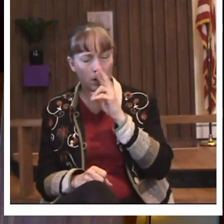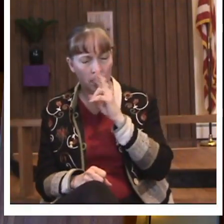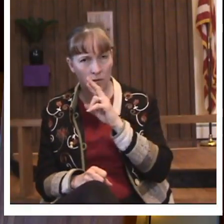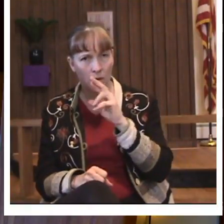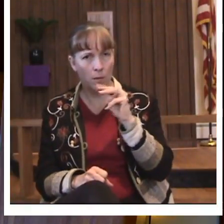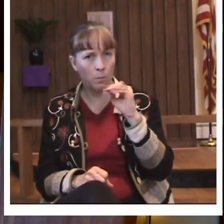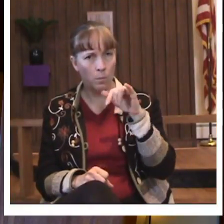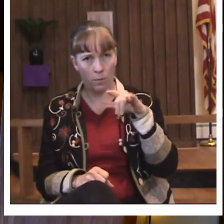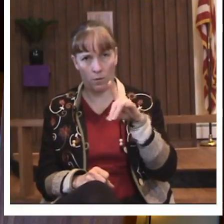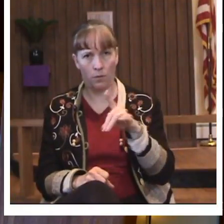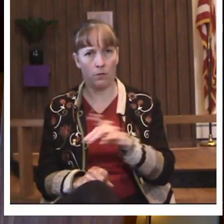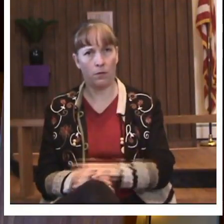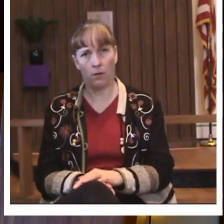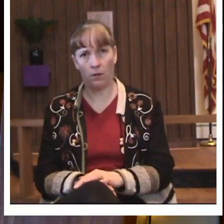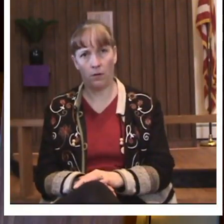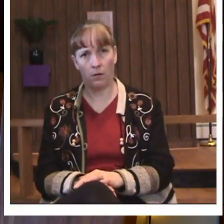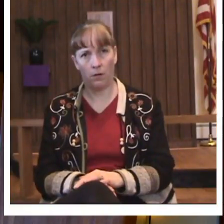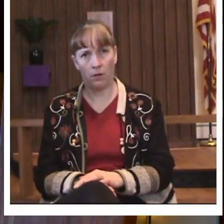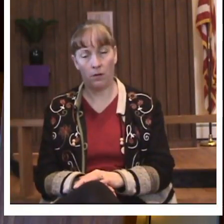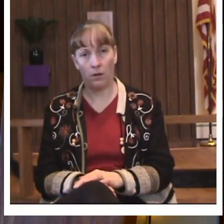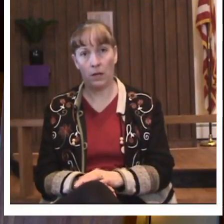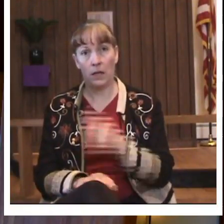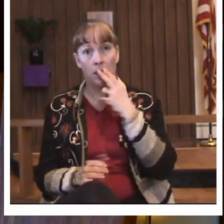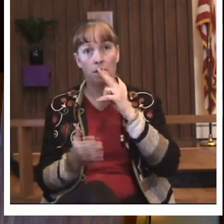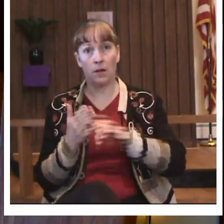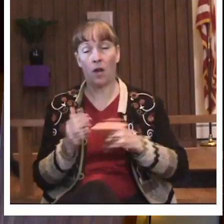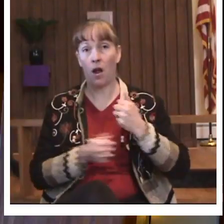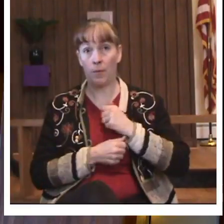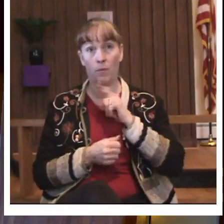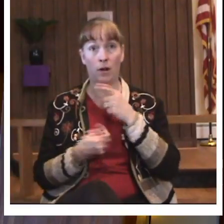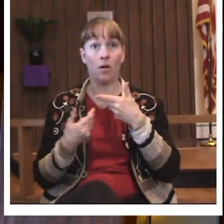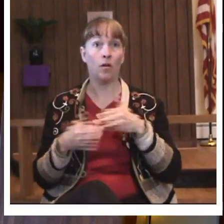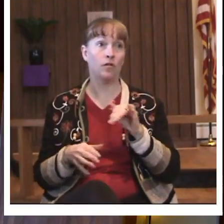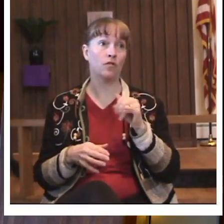The Secretary of the Army actually lost his job over that.